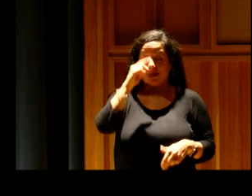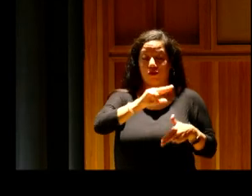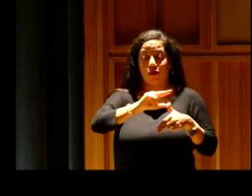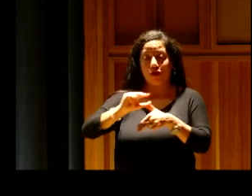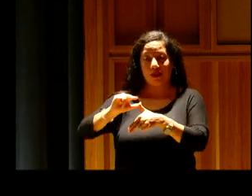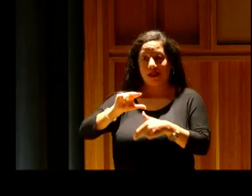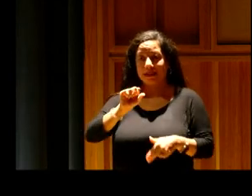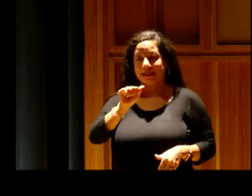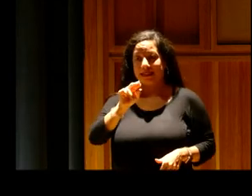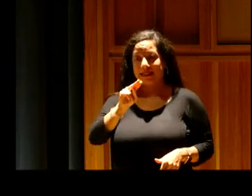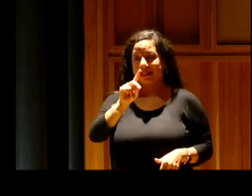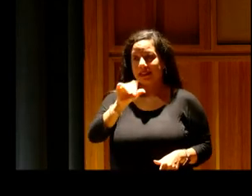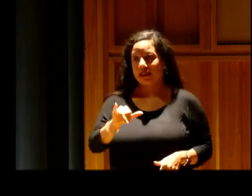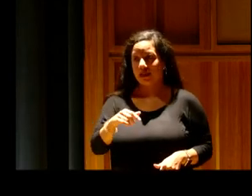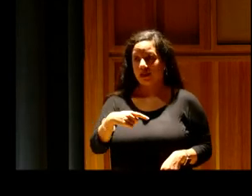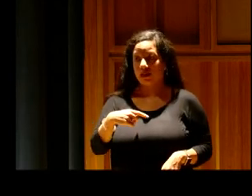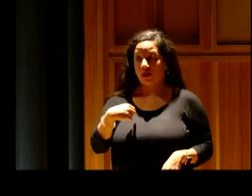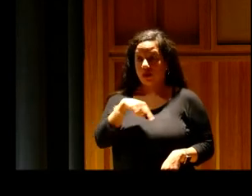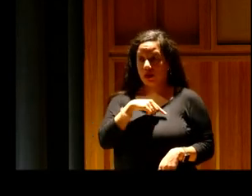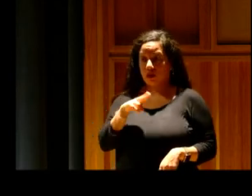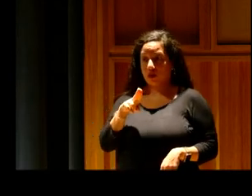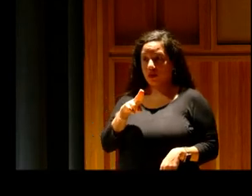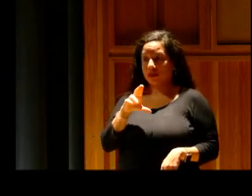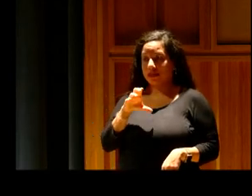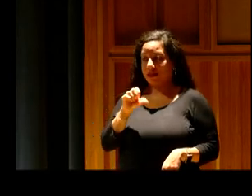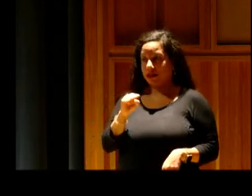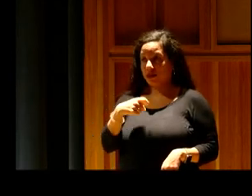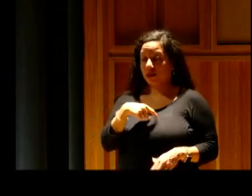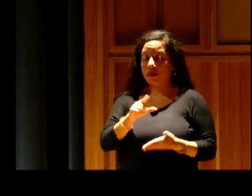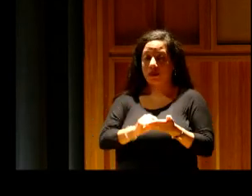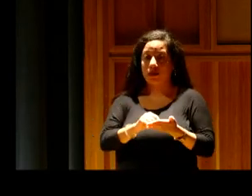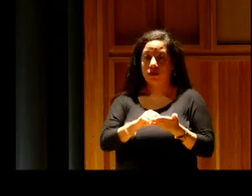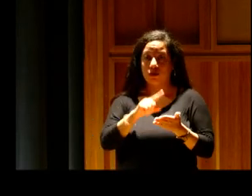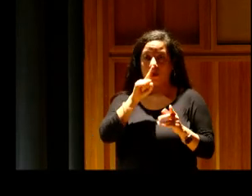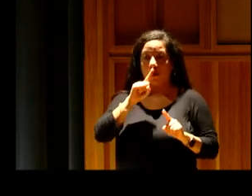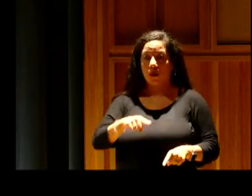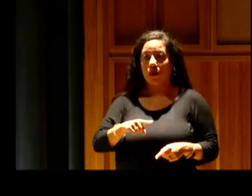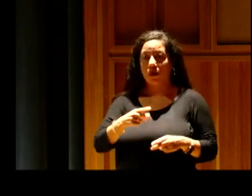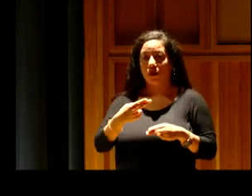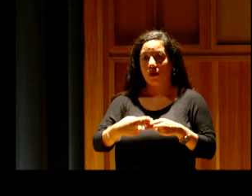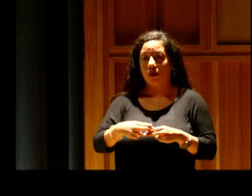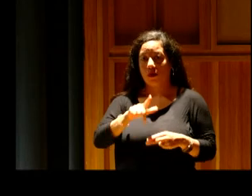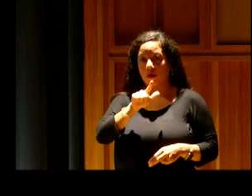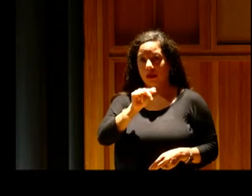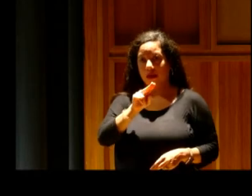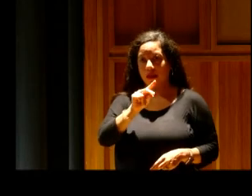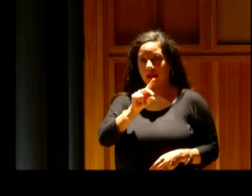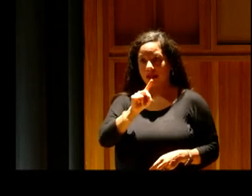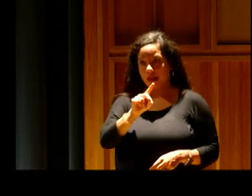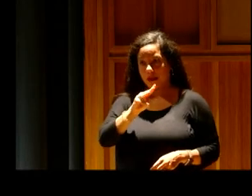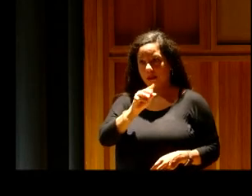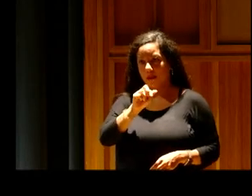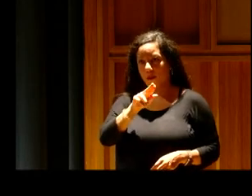Sandy, we at UCS published a report called Landmarks at Risk